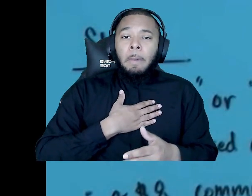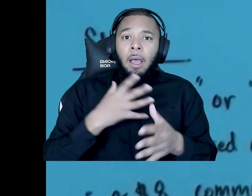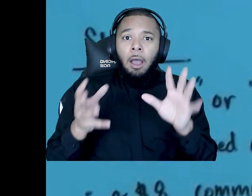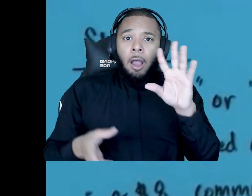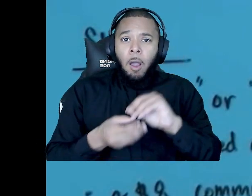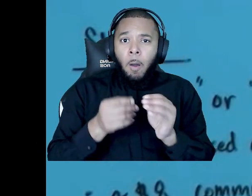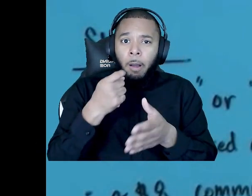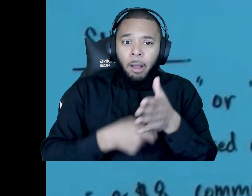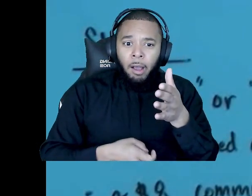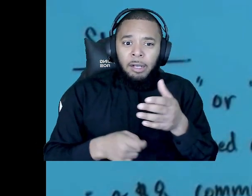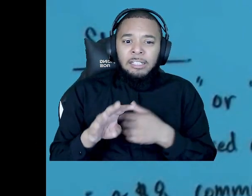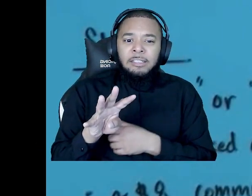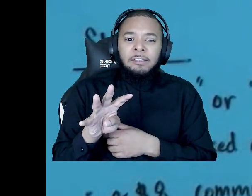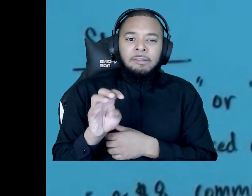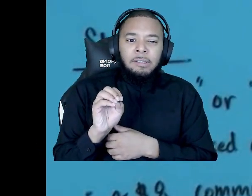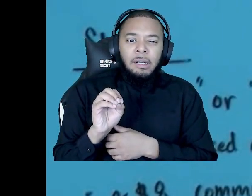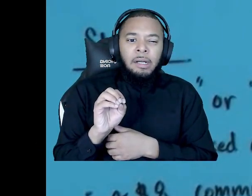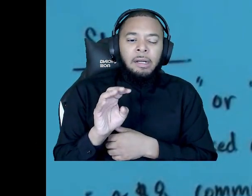is $408.